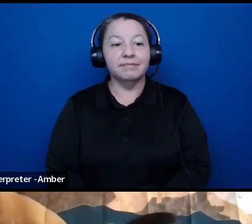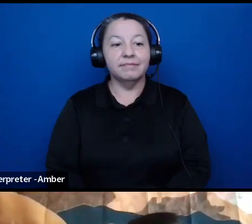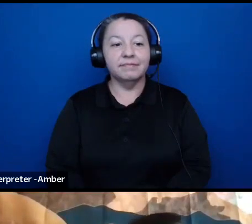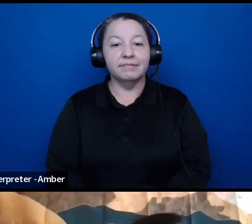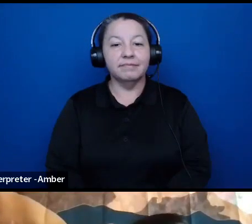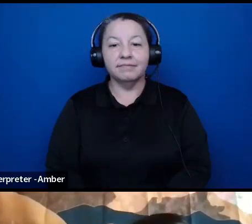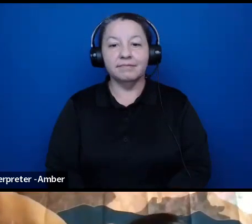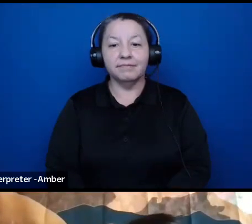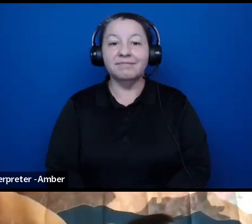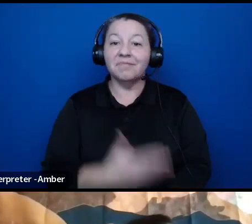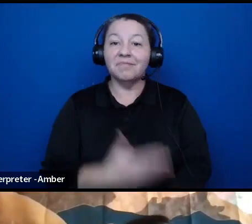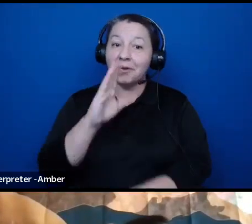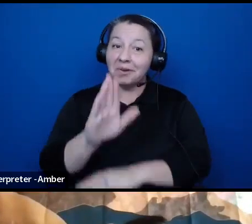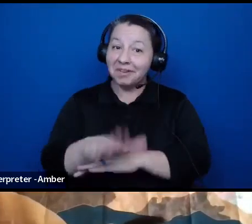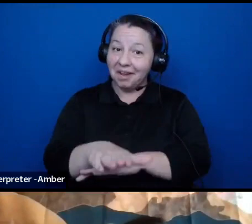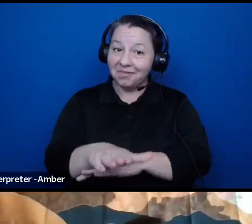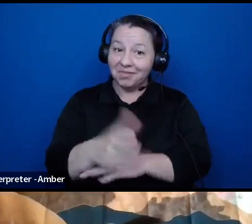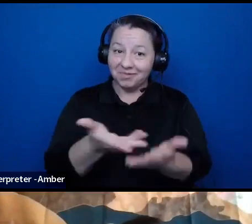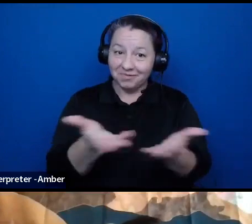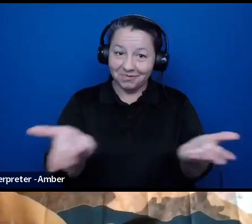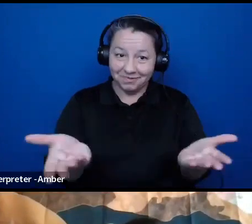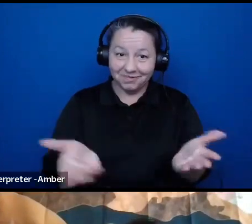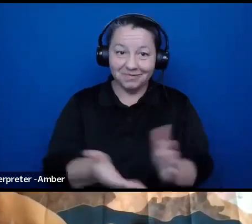Well, good afternoon,